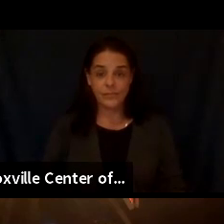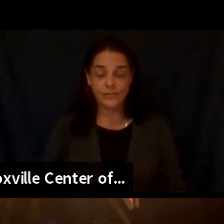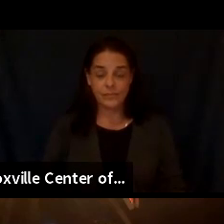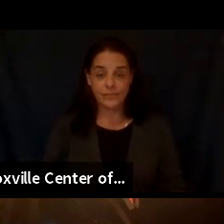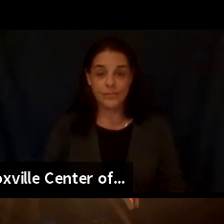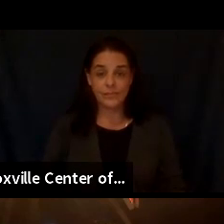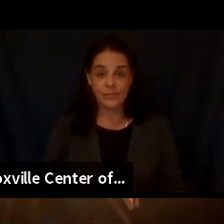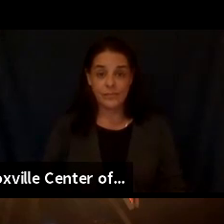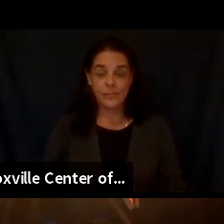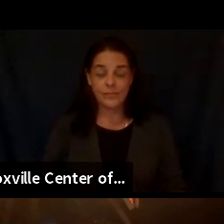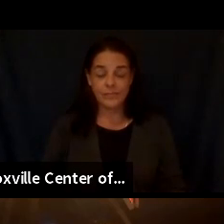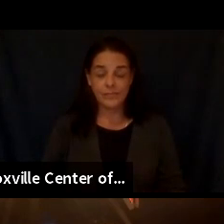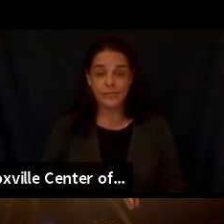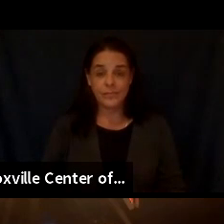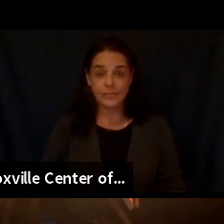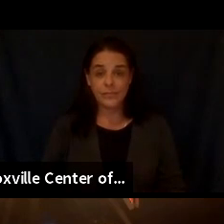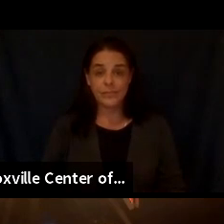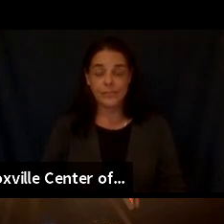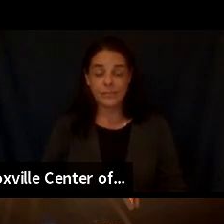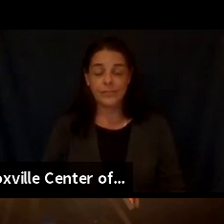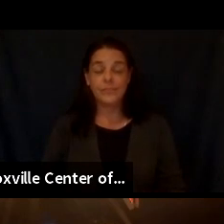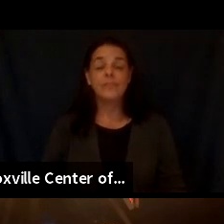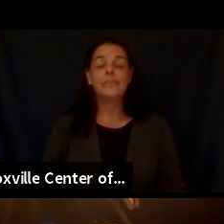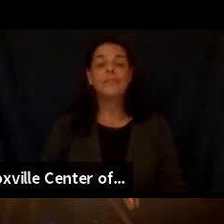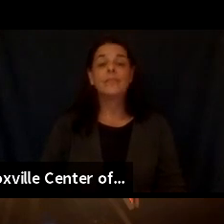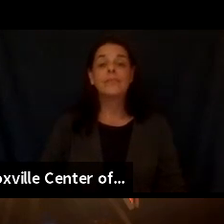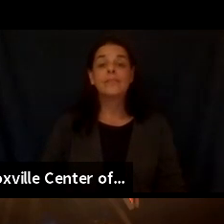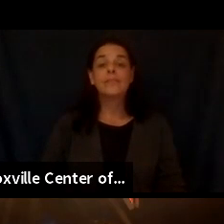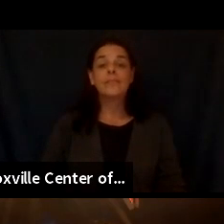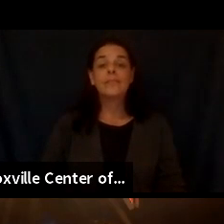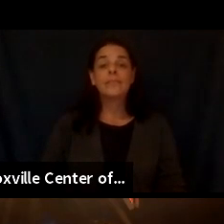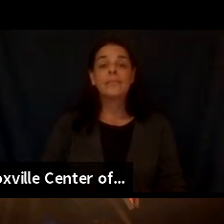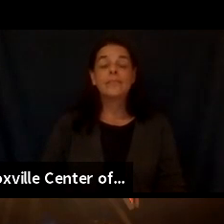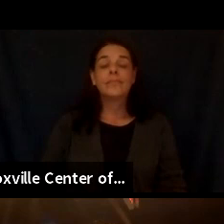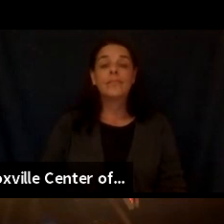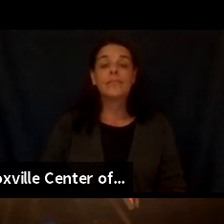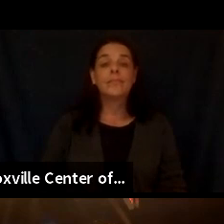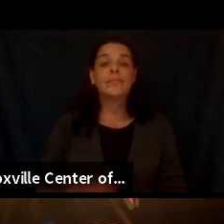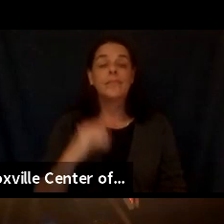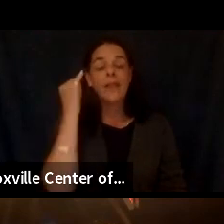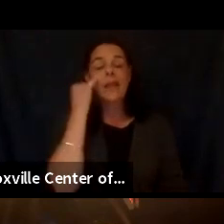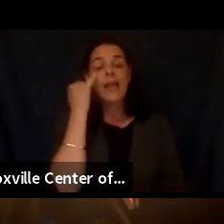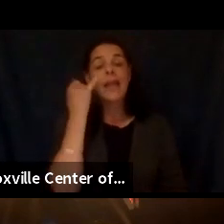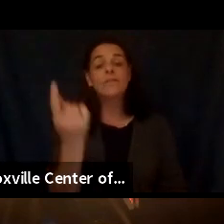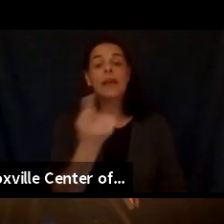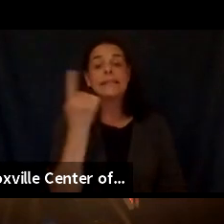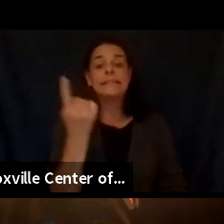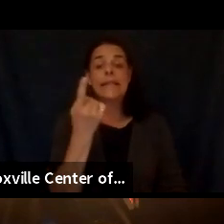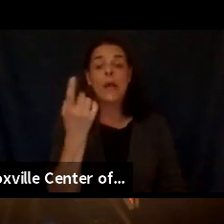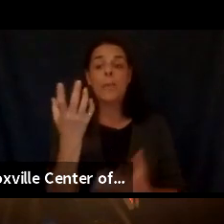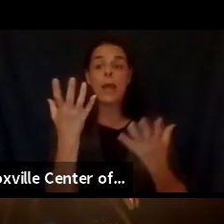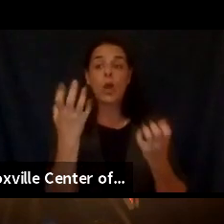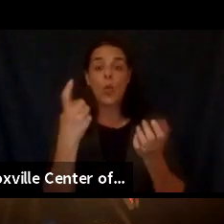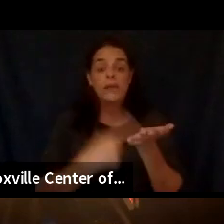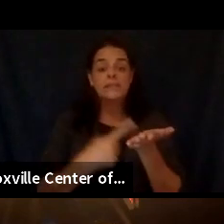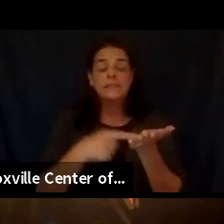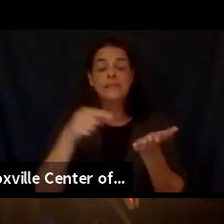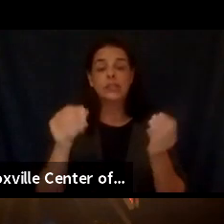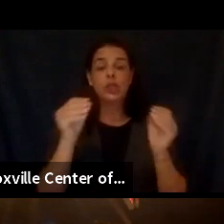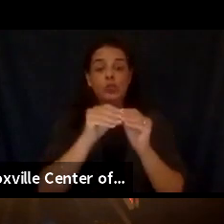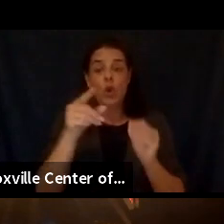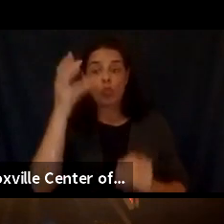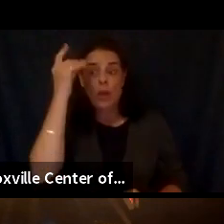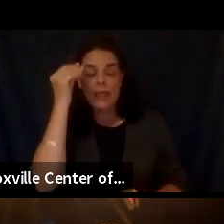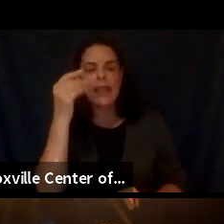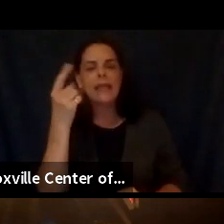somebody can interject a ability to postpone this definitely, if